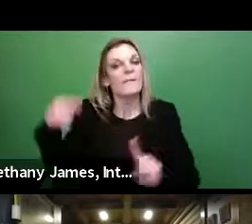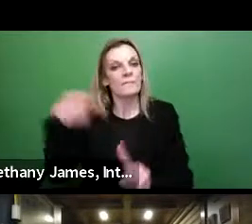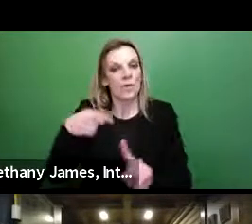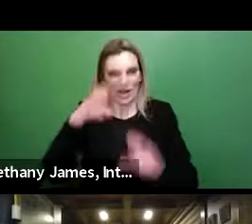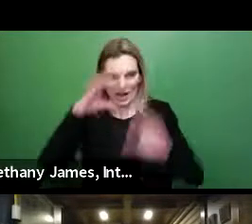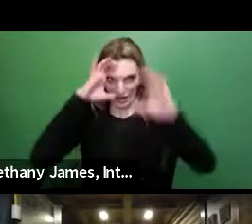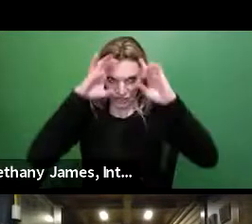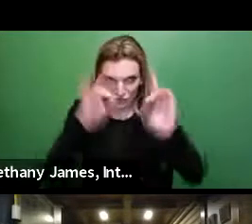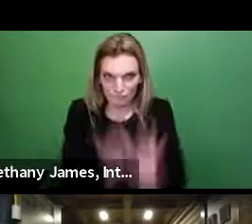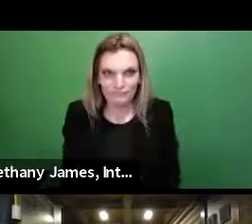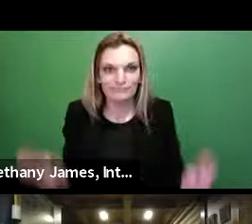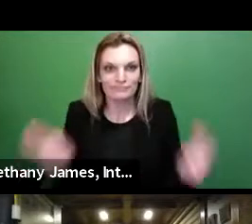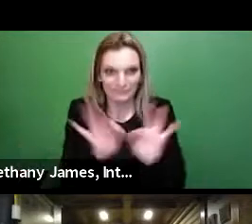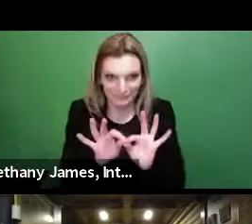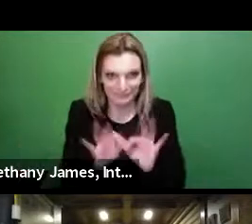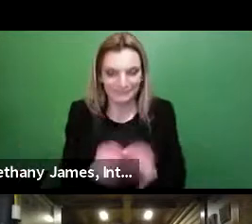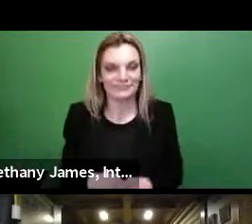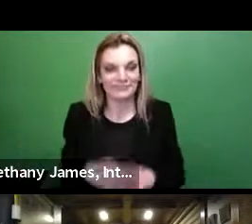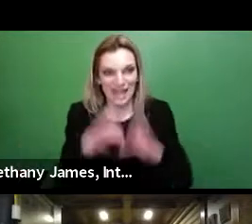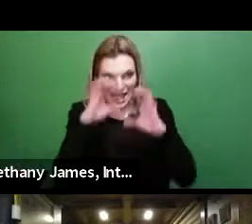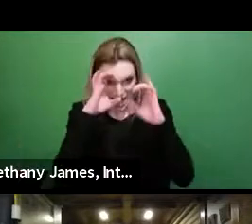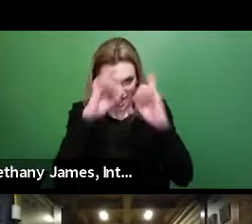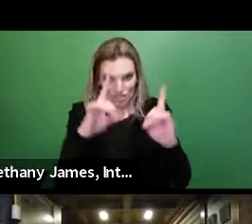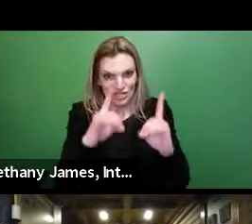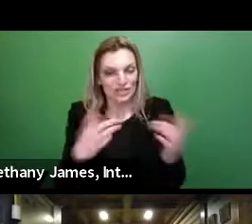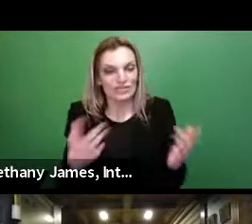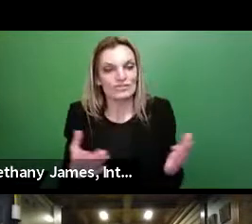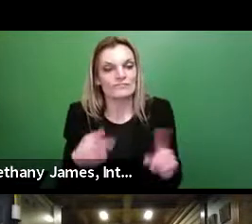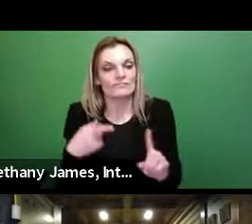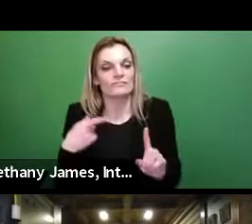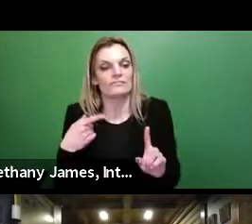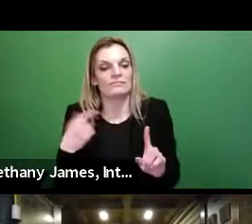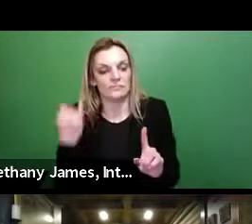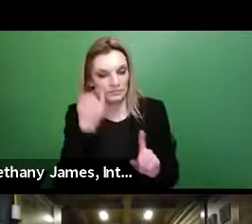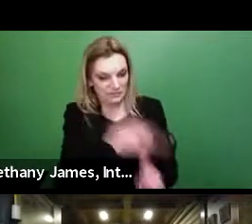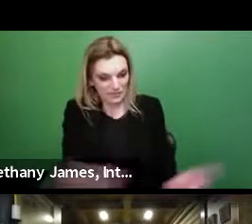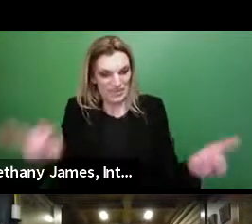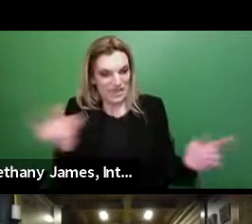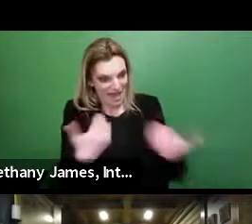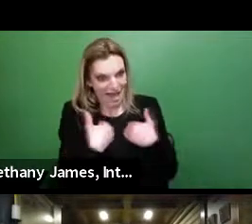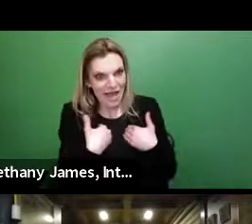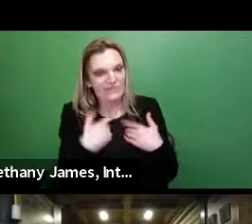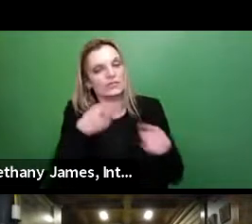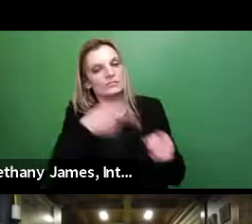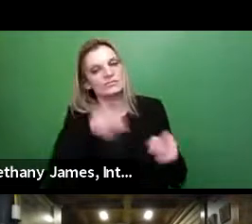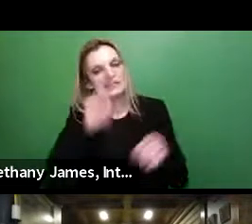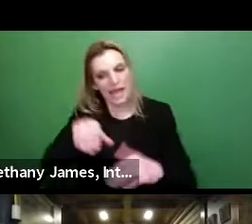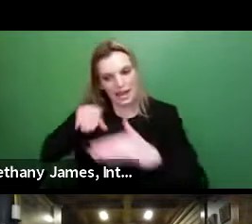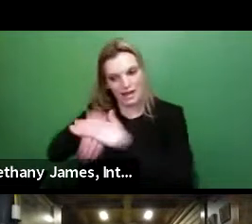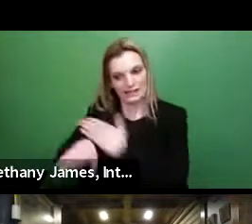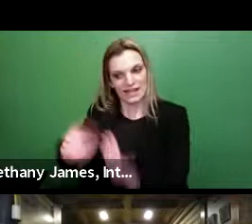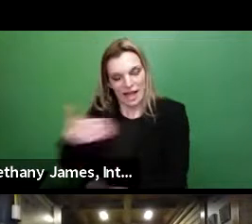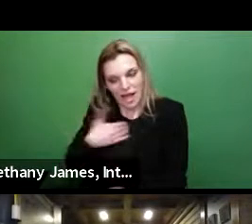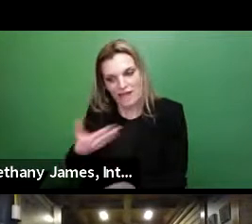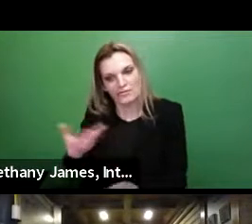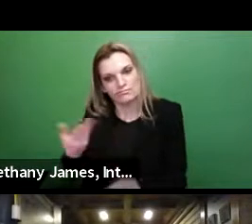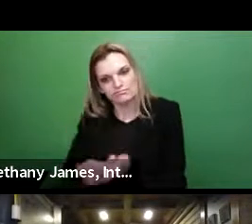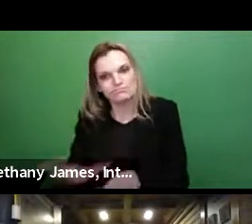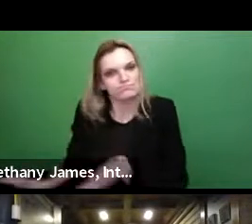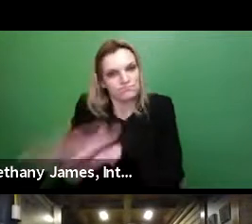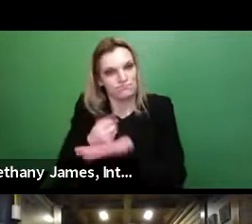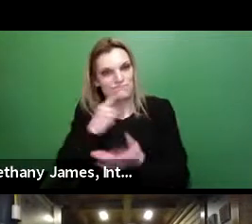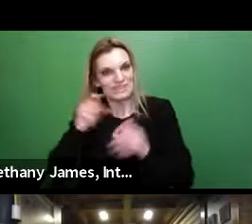also increase the equivalent opportunities, not only for economics, but better health outcomes. Those two